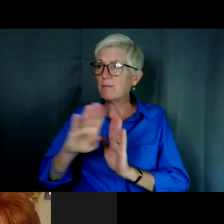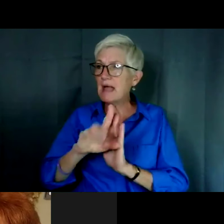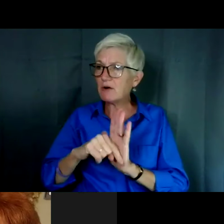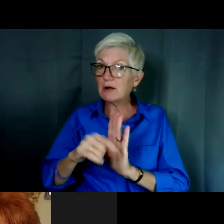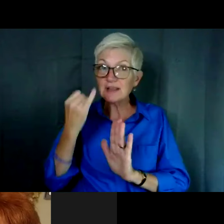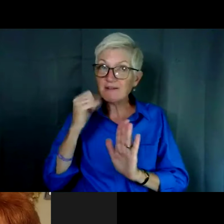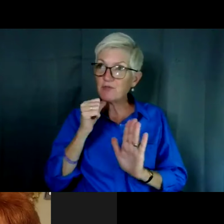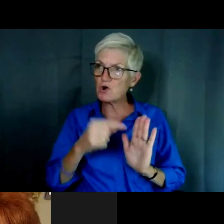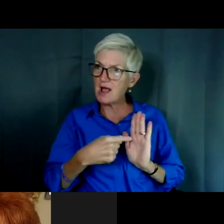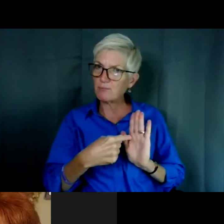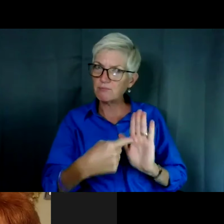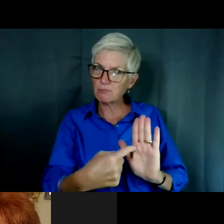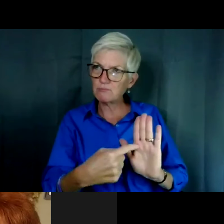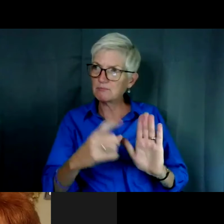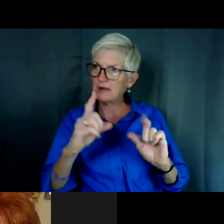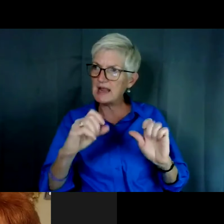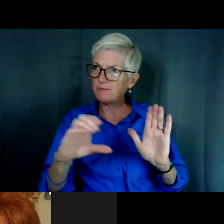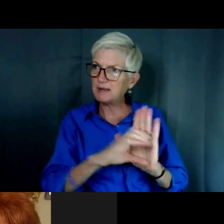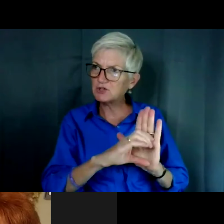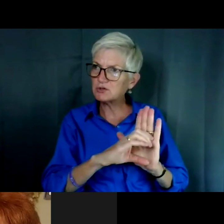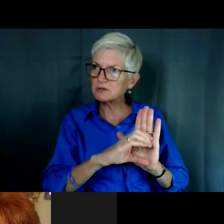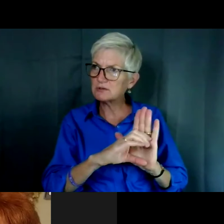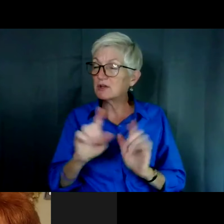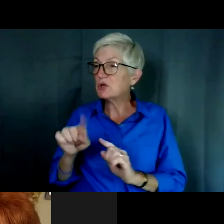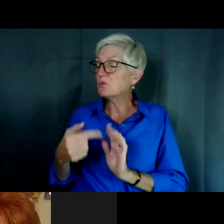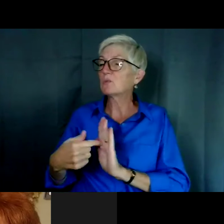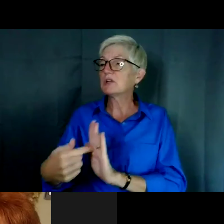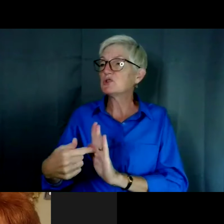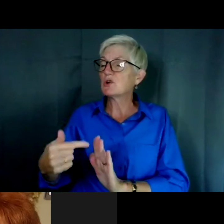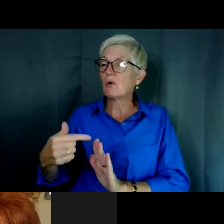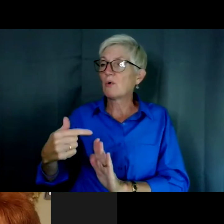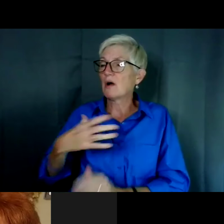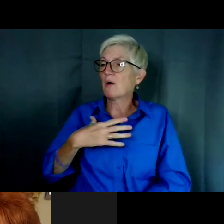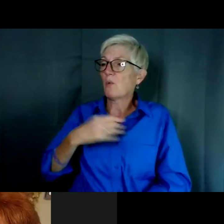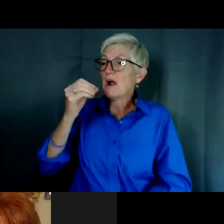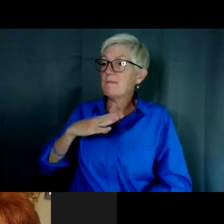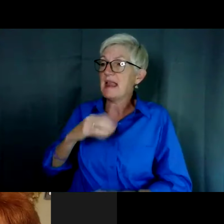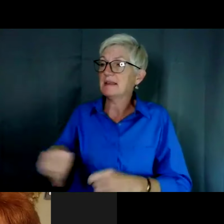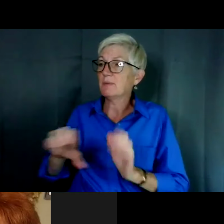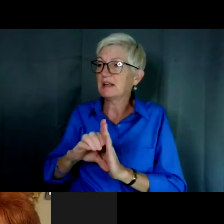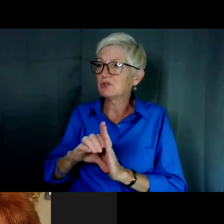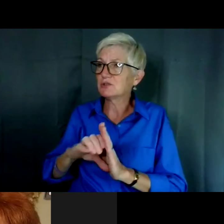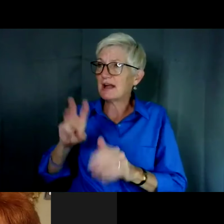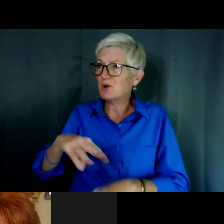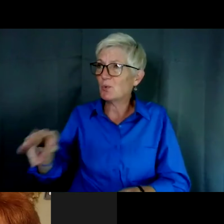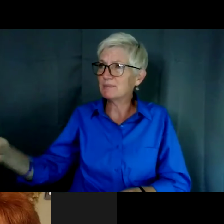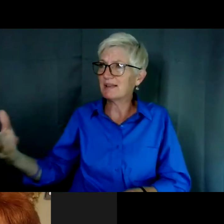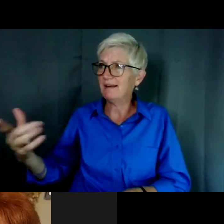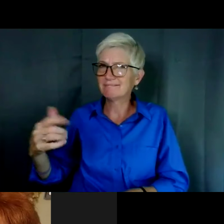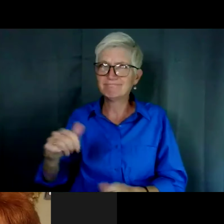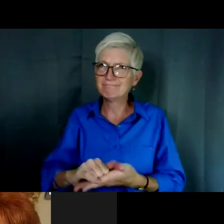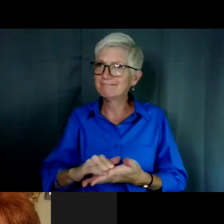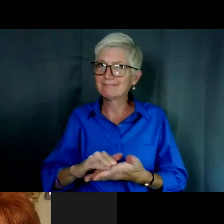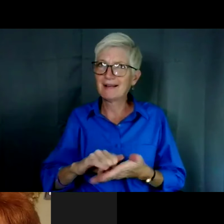in pictures, you know, and you only have a bunch of white males in the pictures on your website, that's going to say a lot to